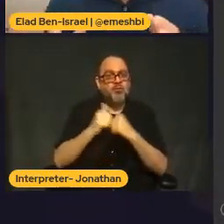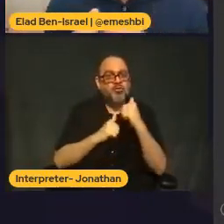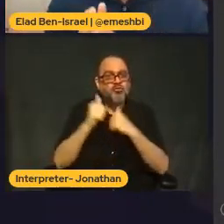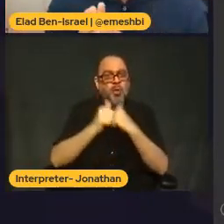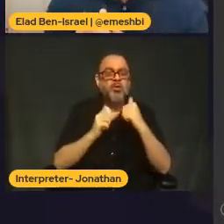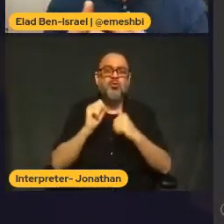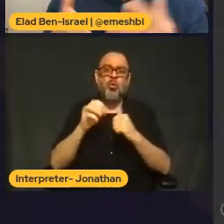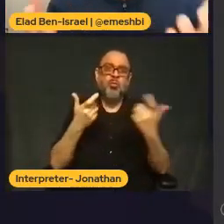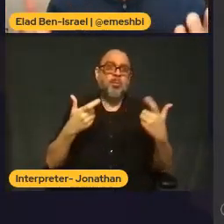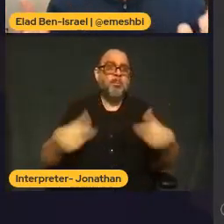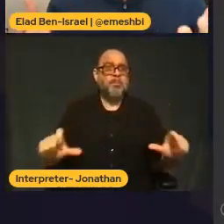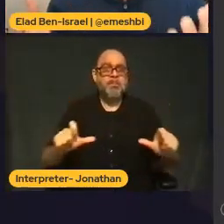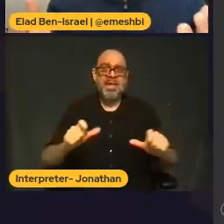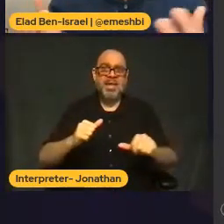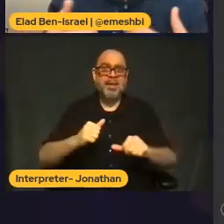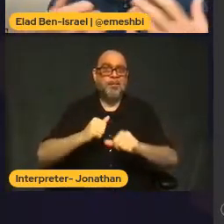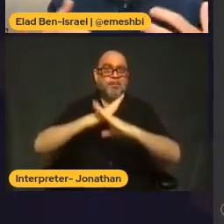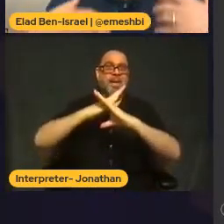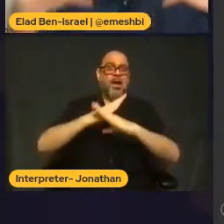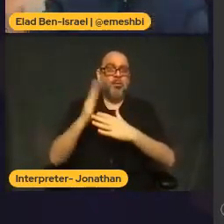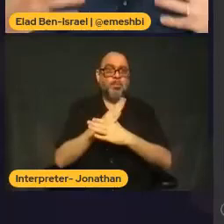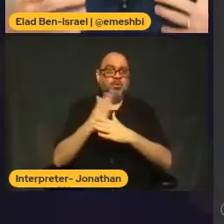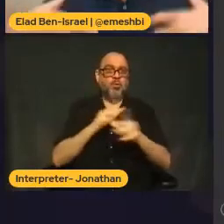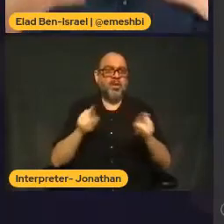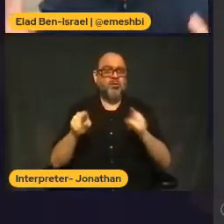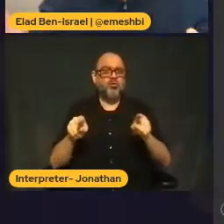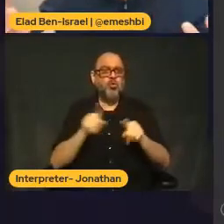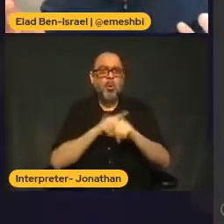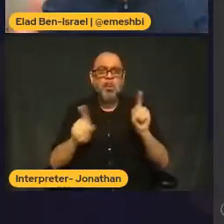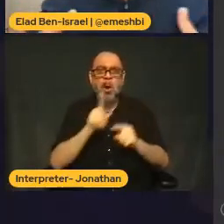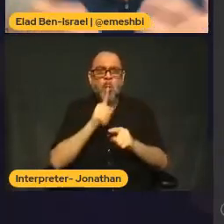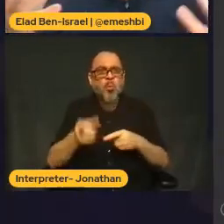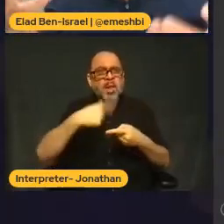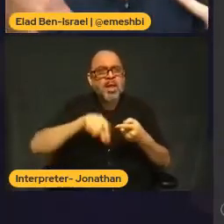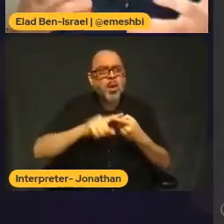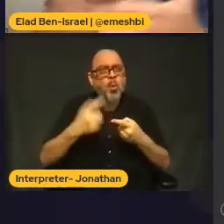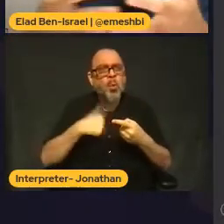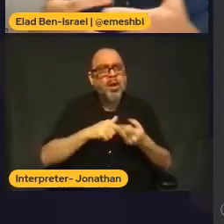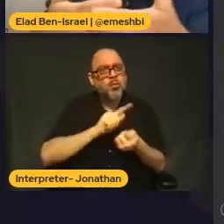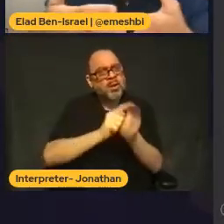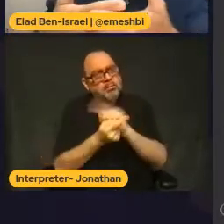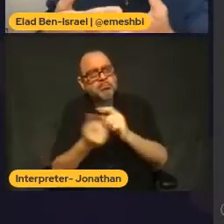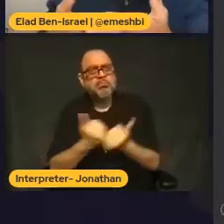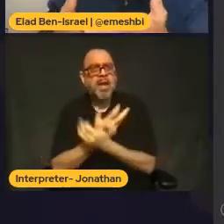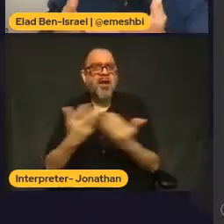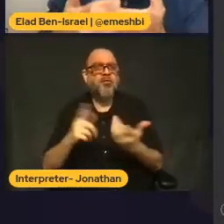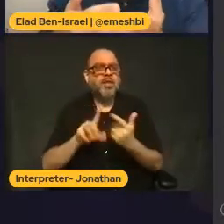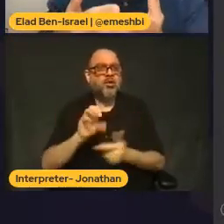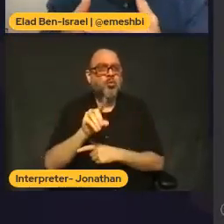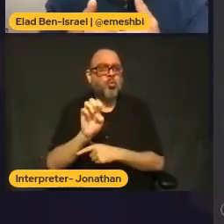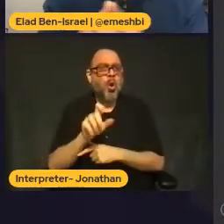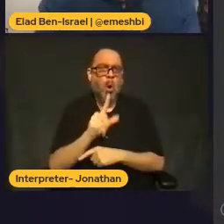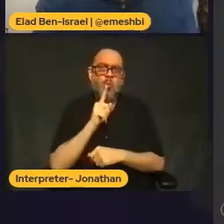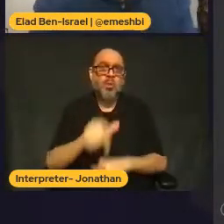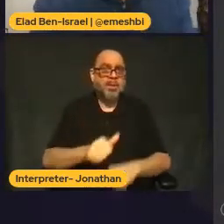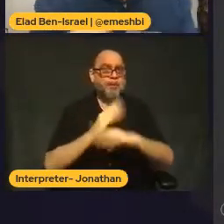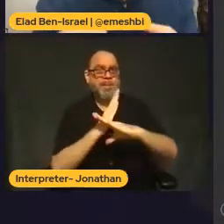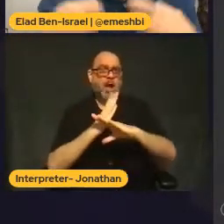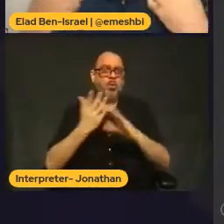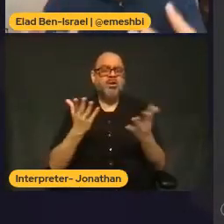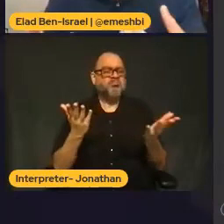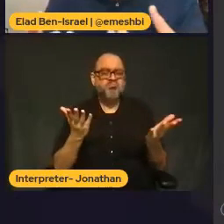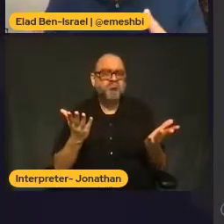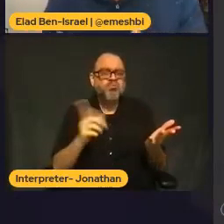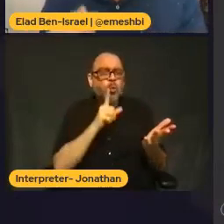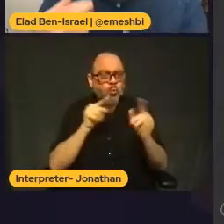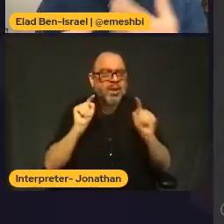between those two things, but there wasn't really. Like once we put everything in code, suddenly we saw that these things are really very strongly coupled, and there's a